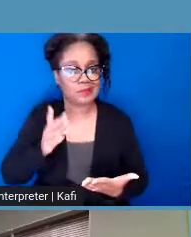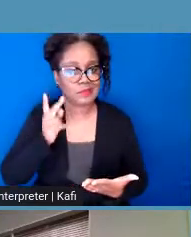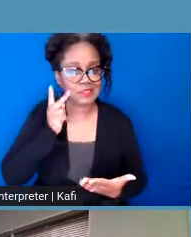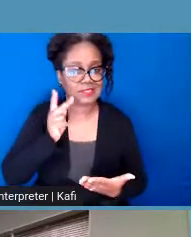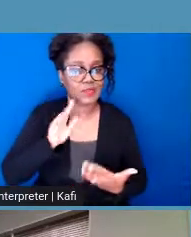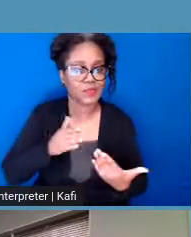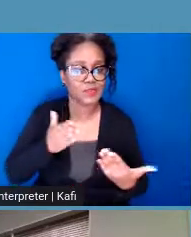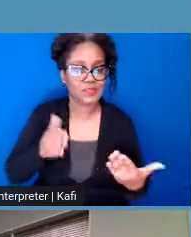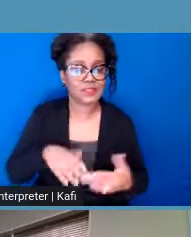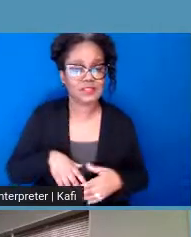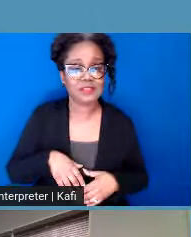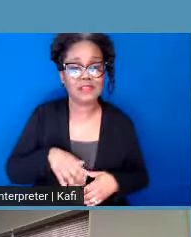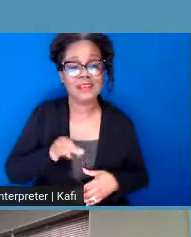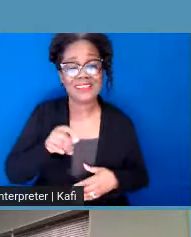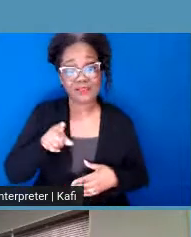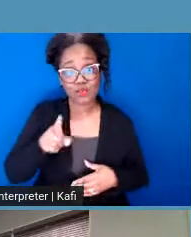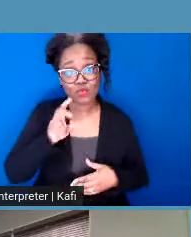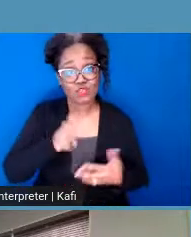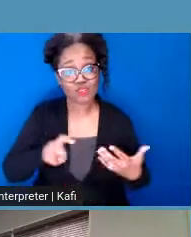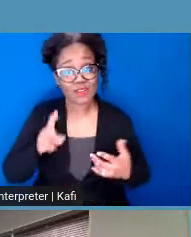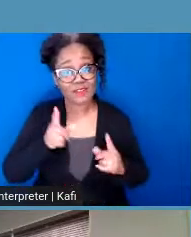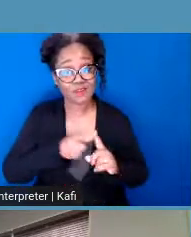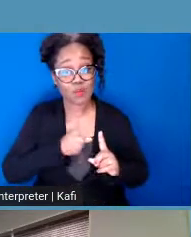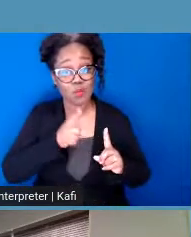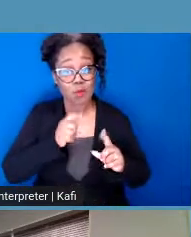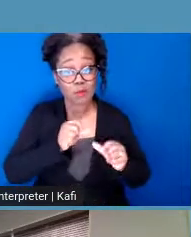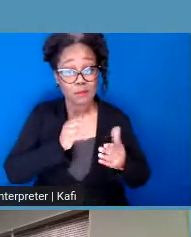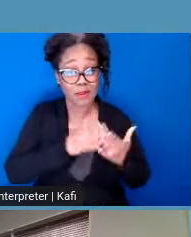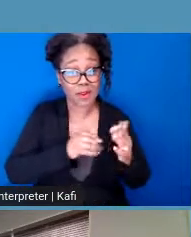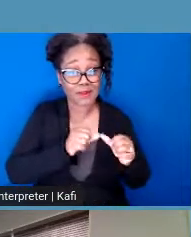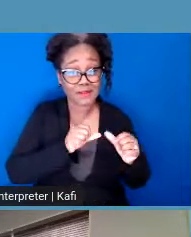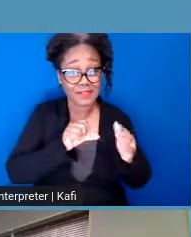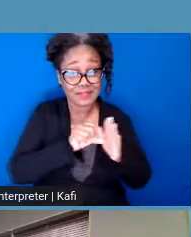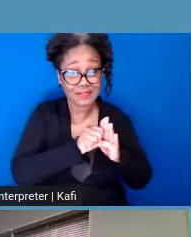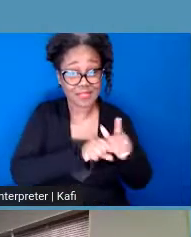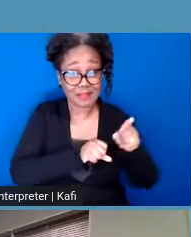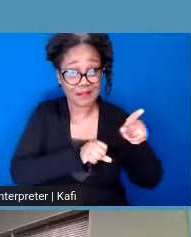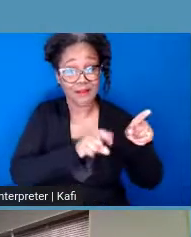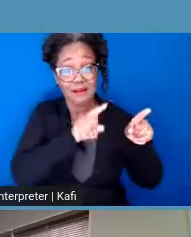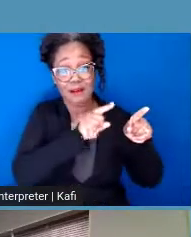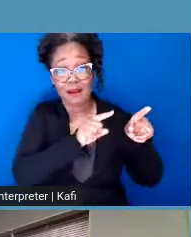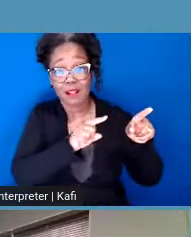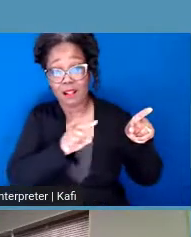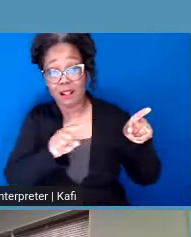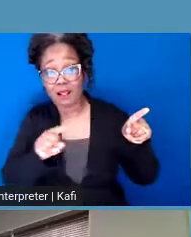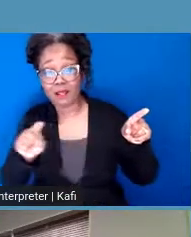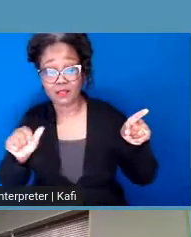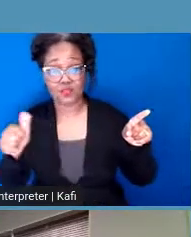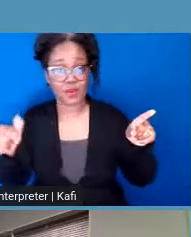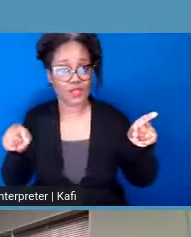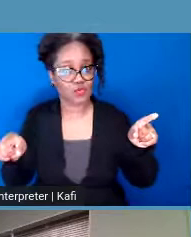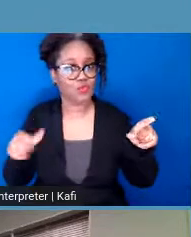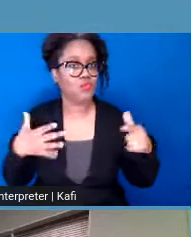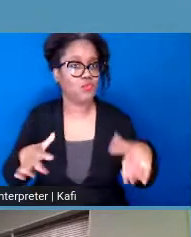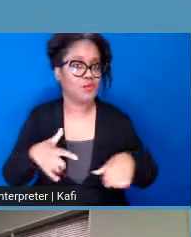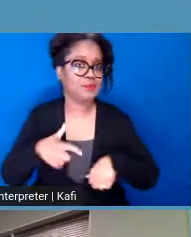state to the other, it's a pretty big investment in time and money. So resources like this help people as